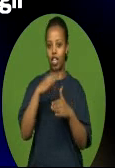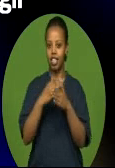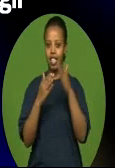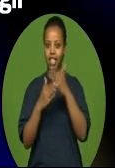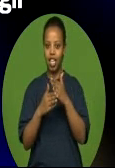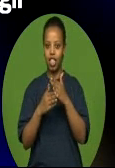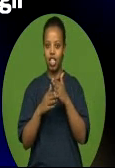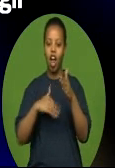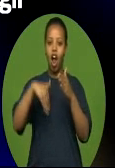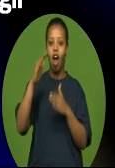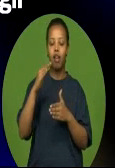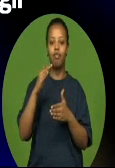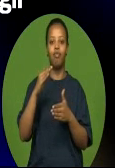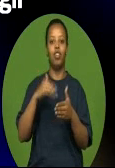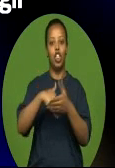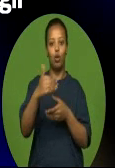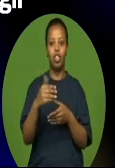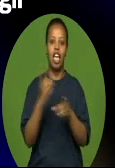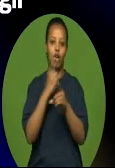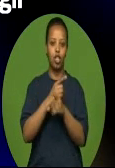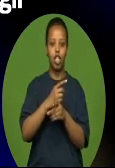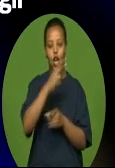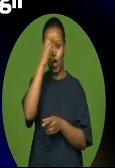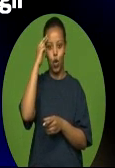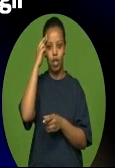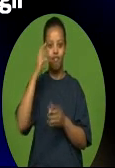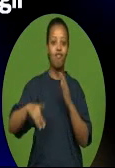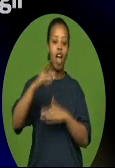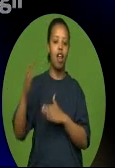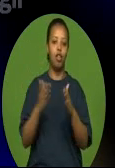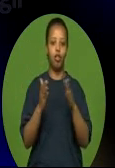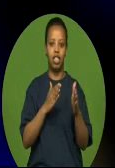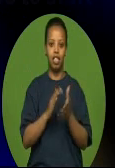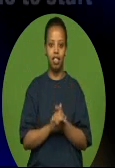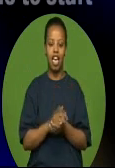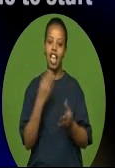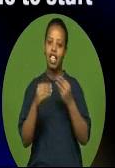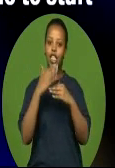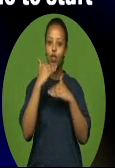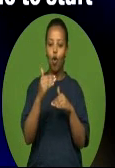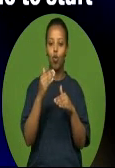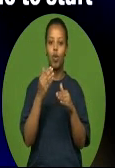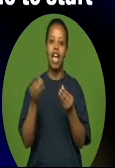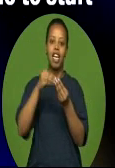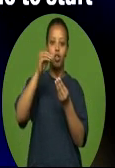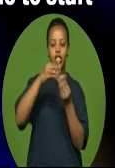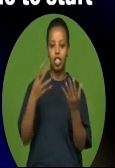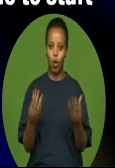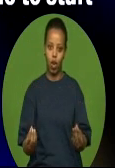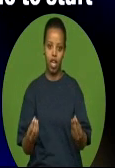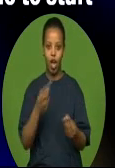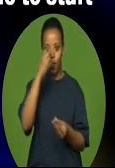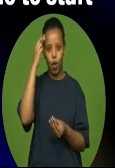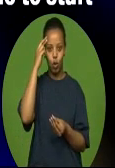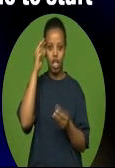During introduction stage, high cost is incurred due to high logistic. The sales volume